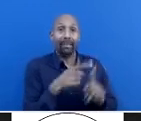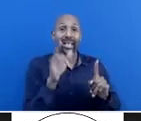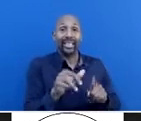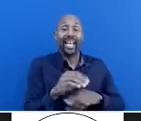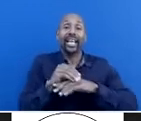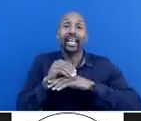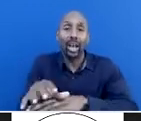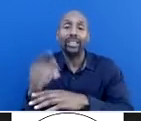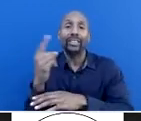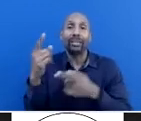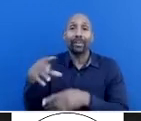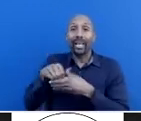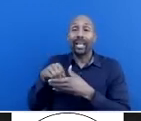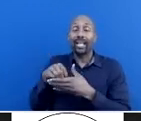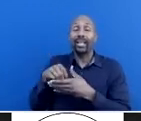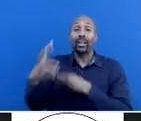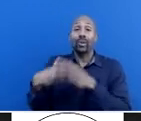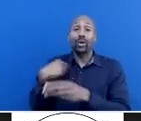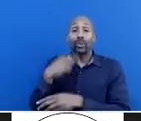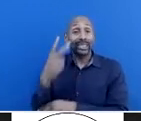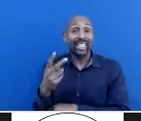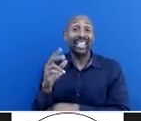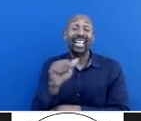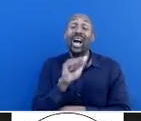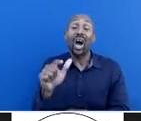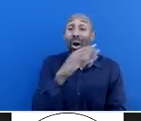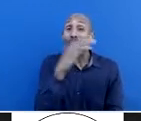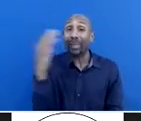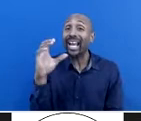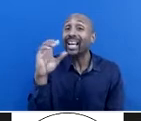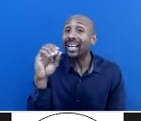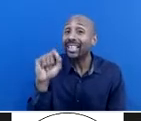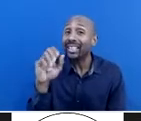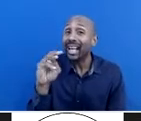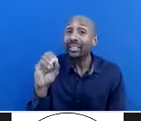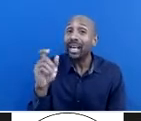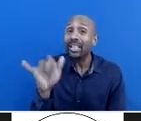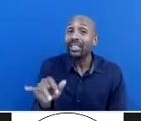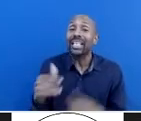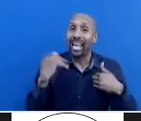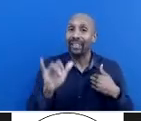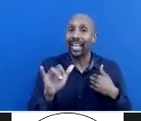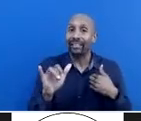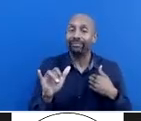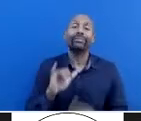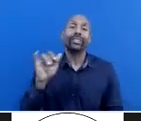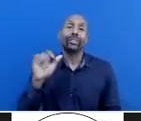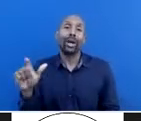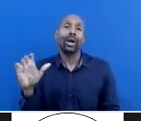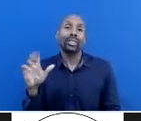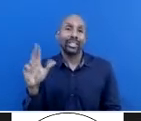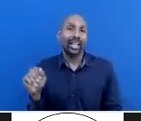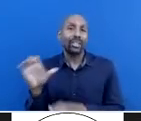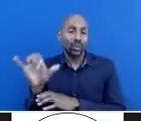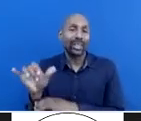cosmology. And that, to me, is what Jamal Cyrus is doing. Let me explain what I mean by that. My colleague